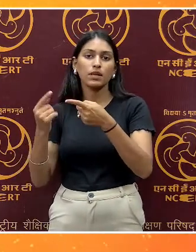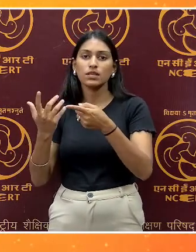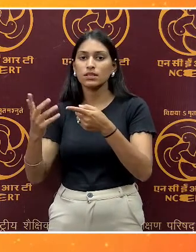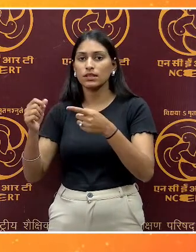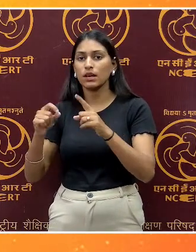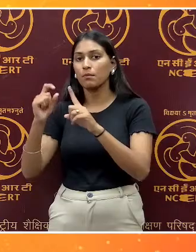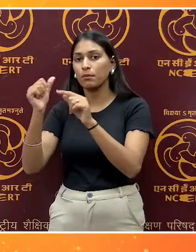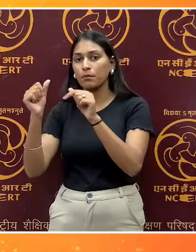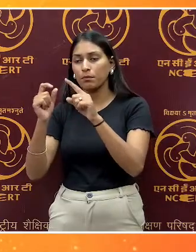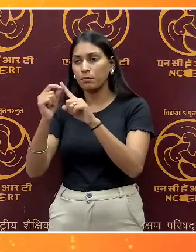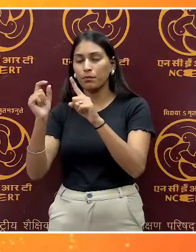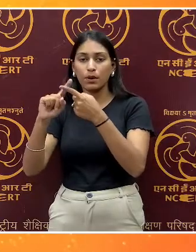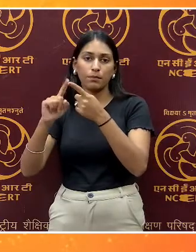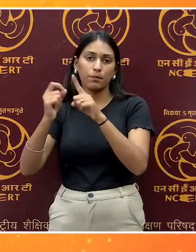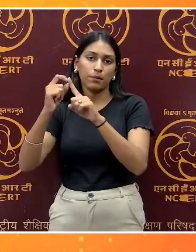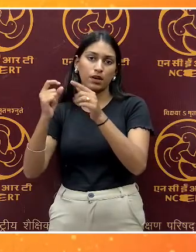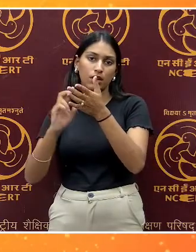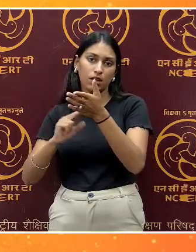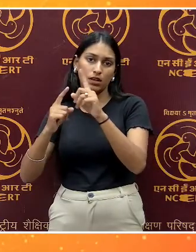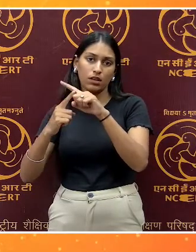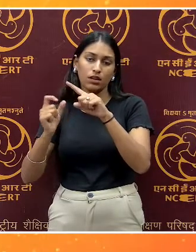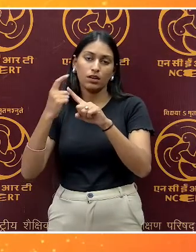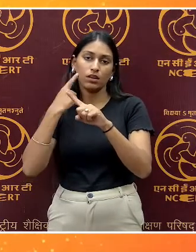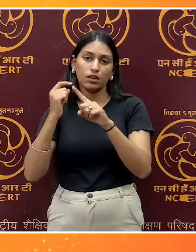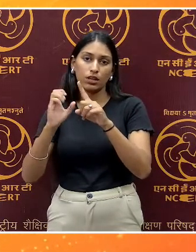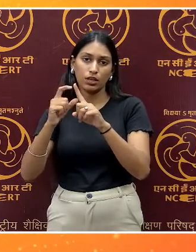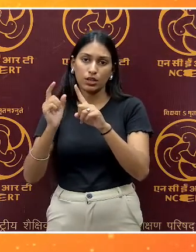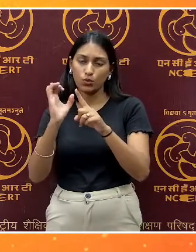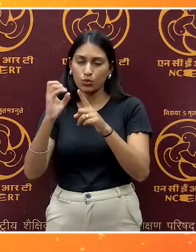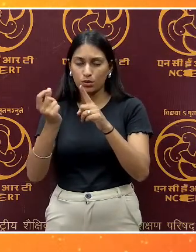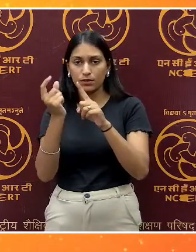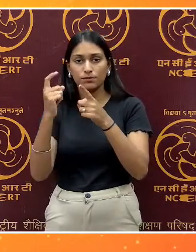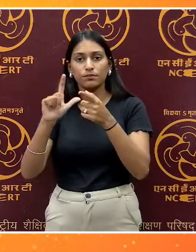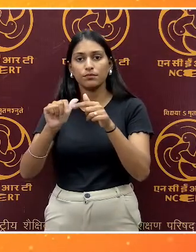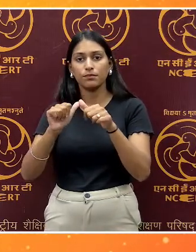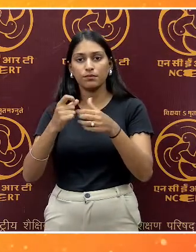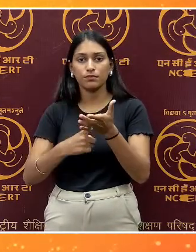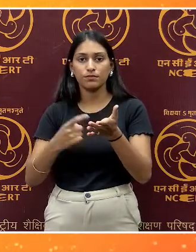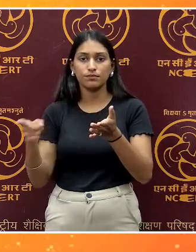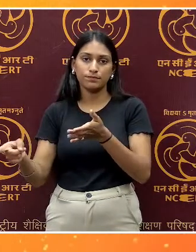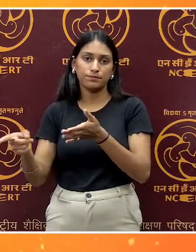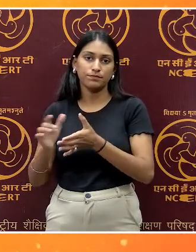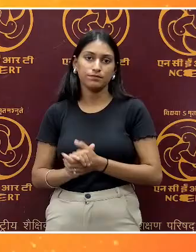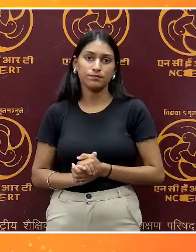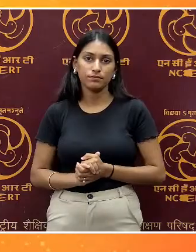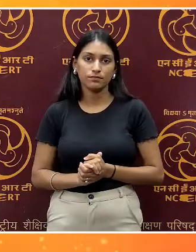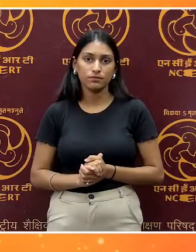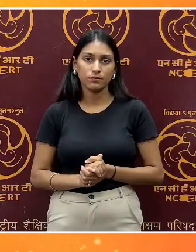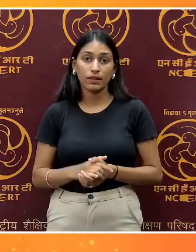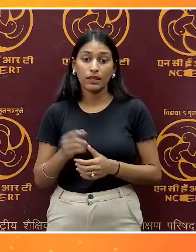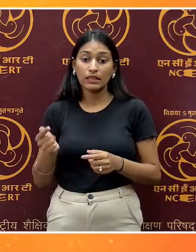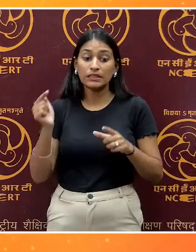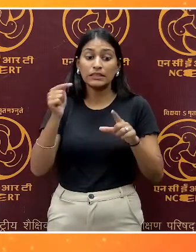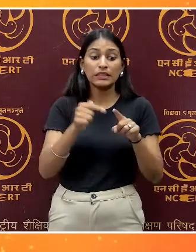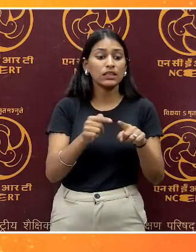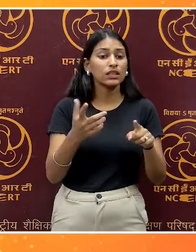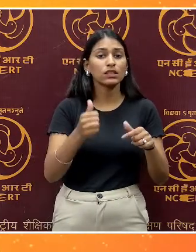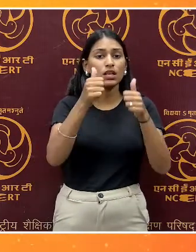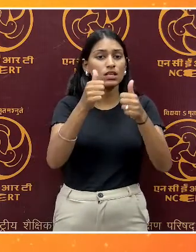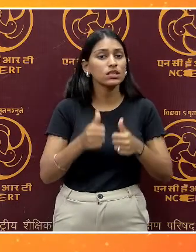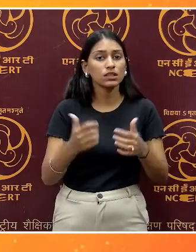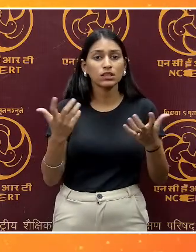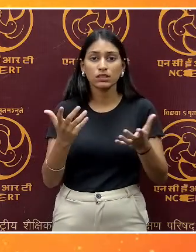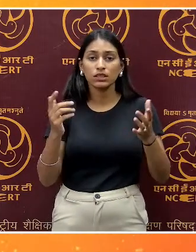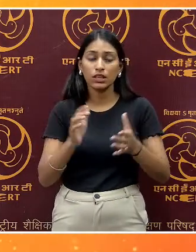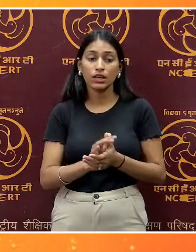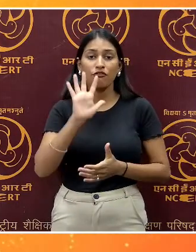0.75. Theta we can find from the trigonometric tables. Right. So, here the resultant will be